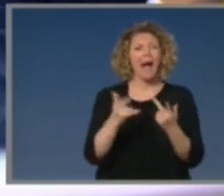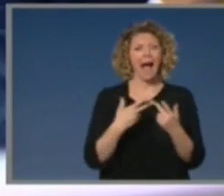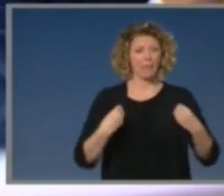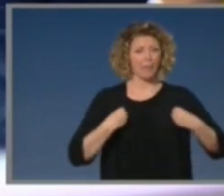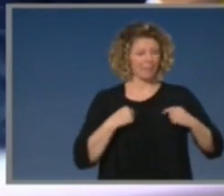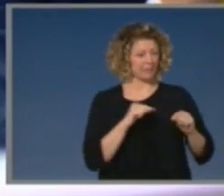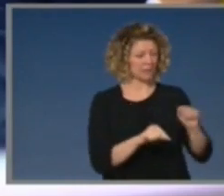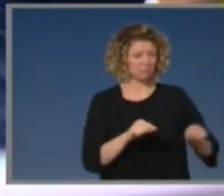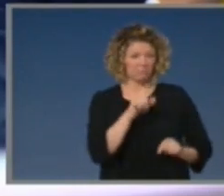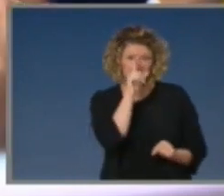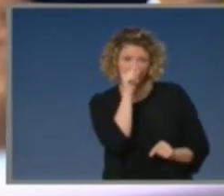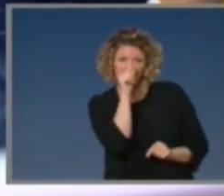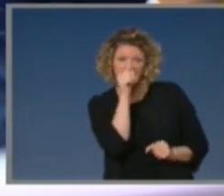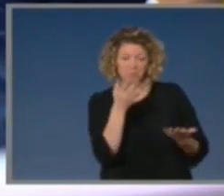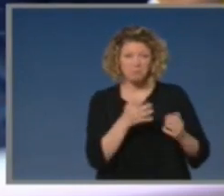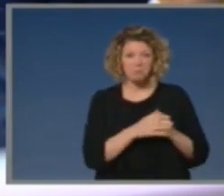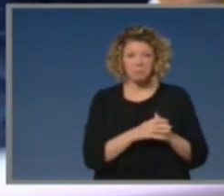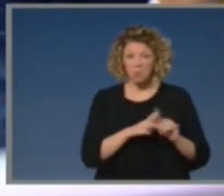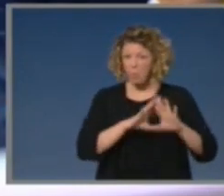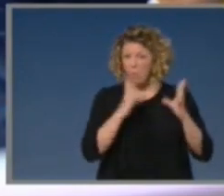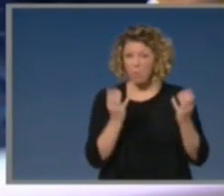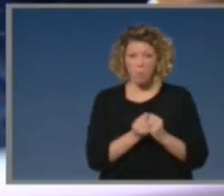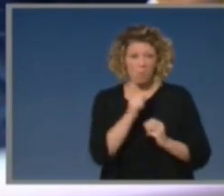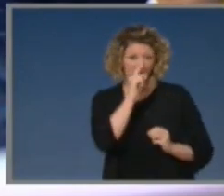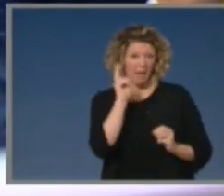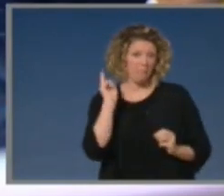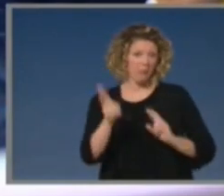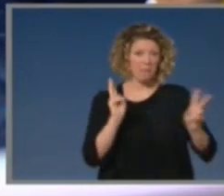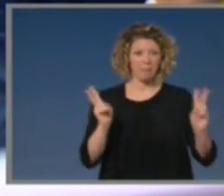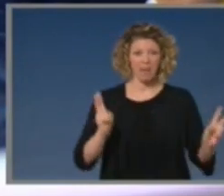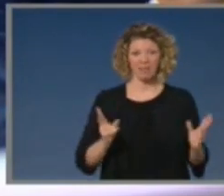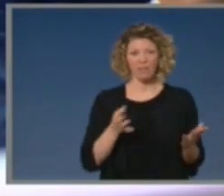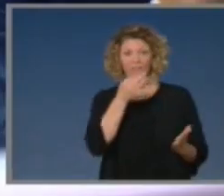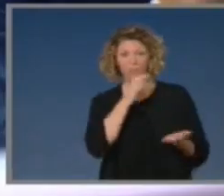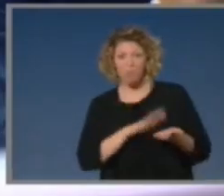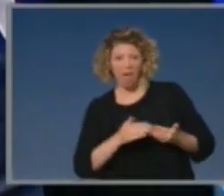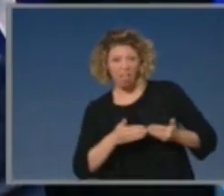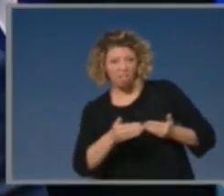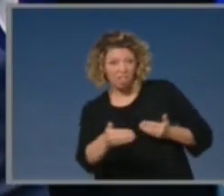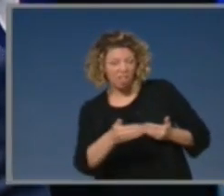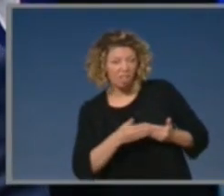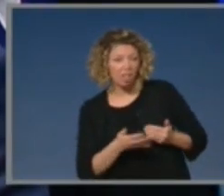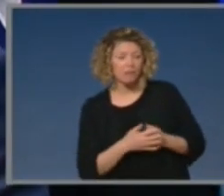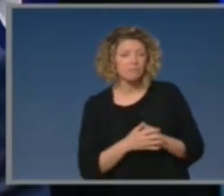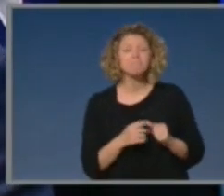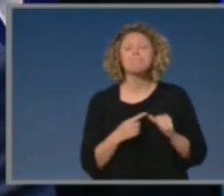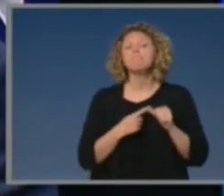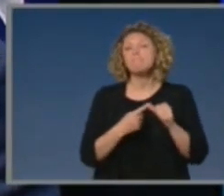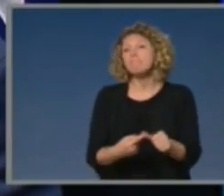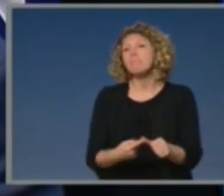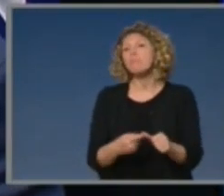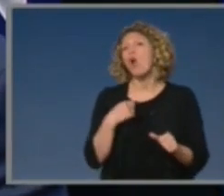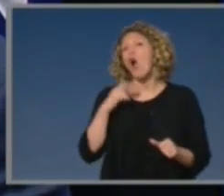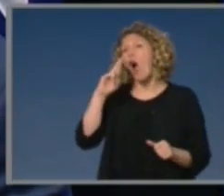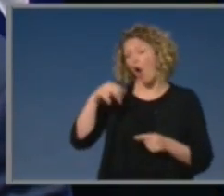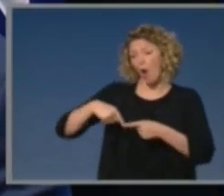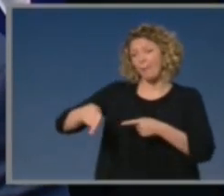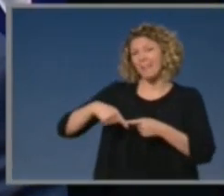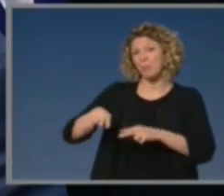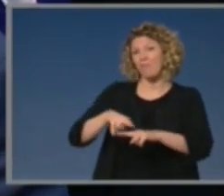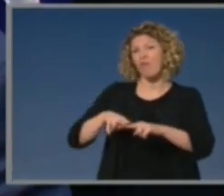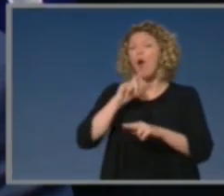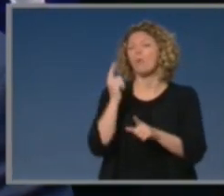we can't have nearly everyone up and running in a matter of months if this is... Well, I hope to have a bit more to say about that later in the week. It's certainly